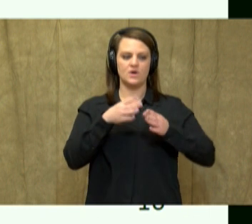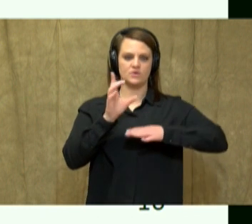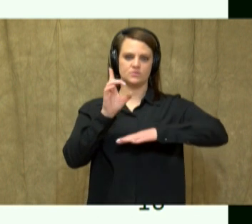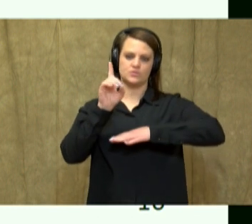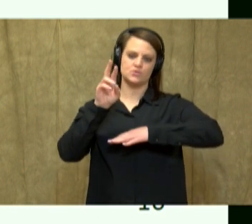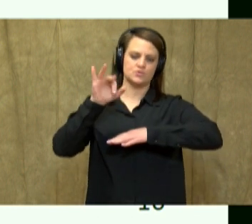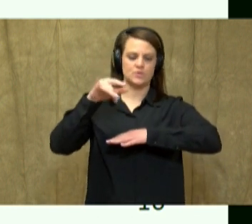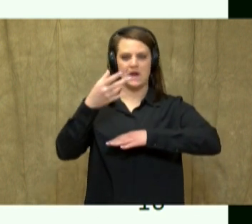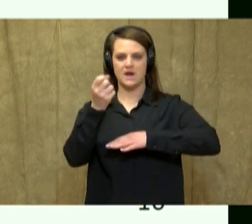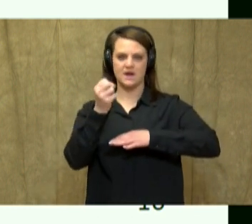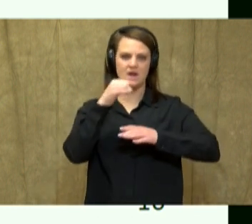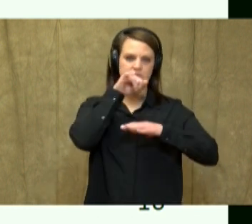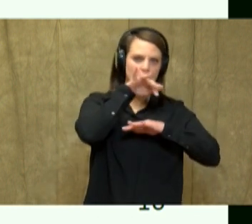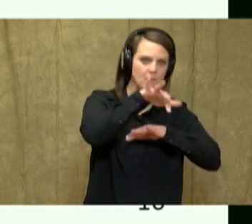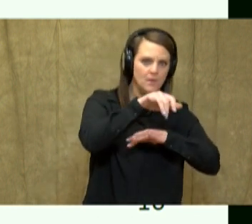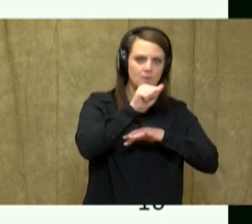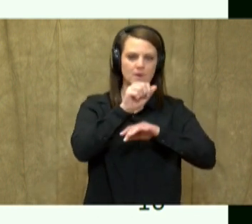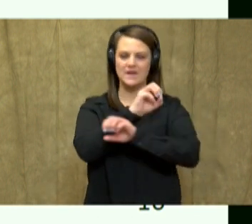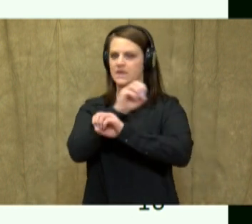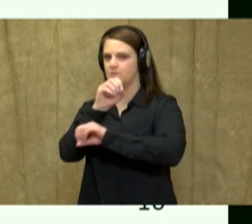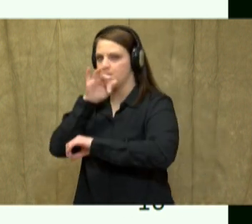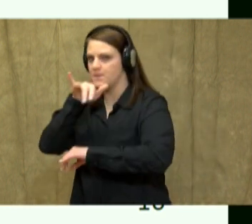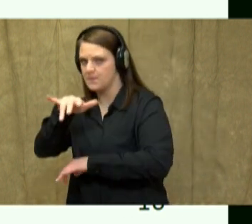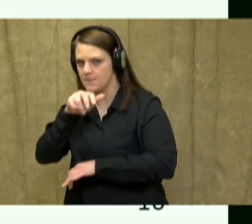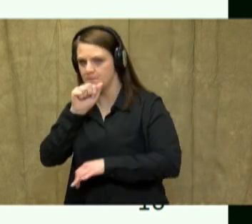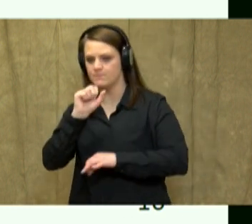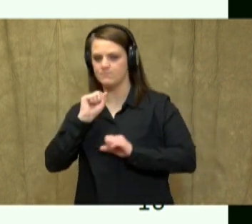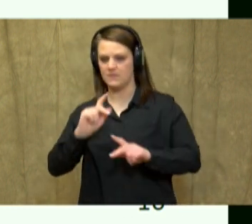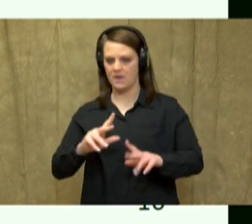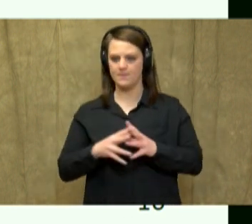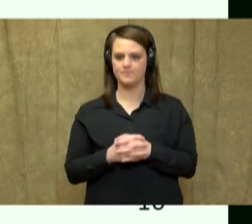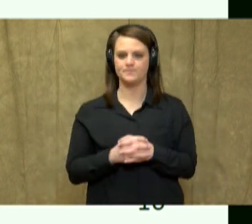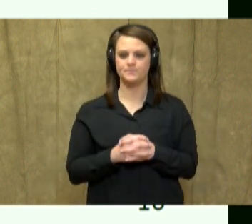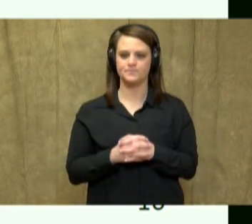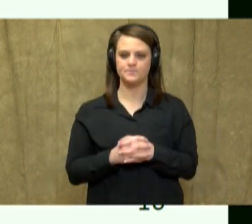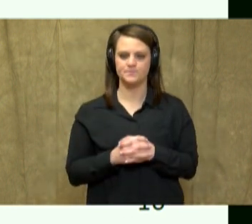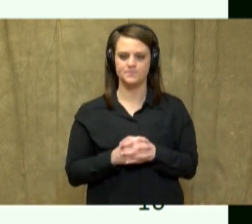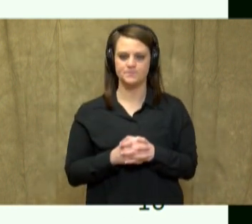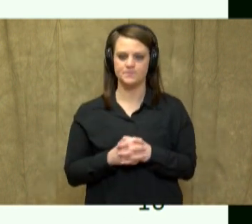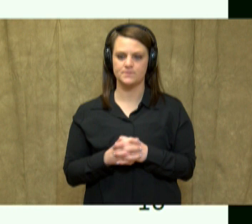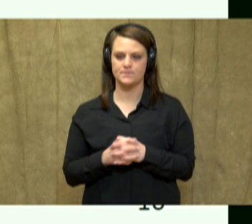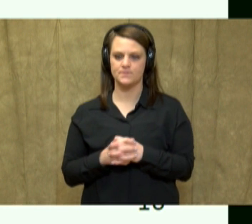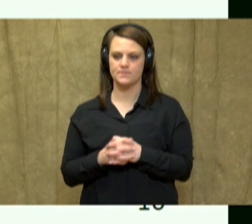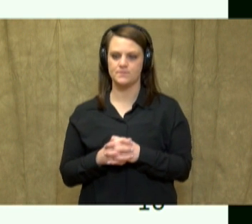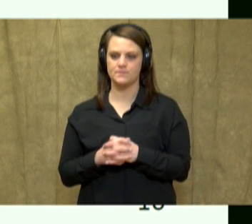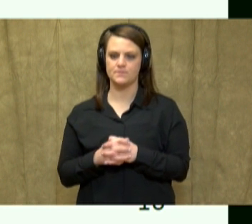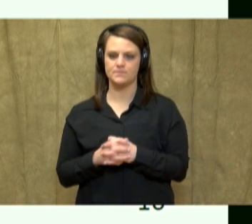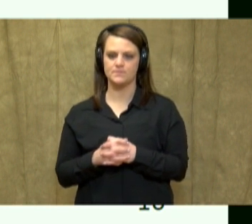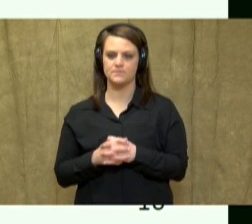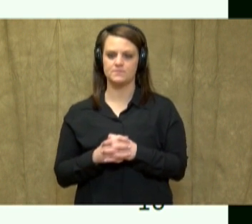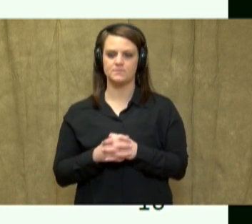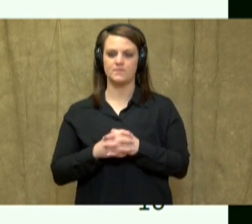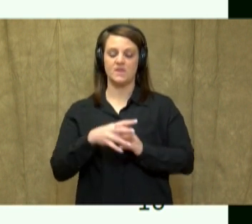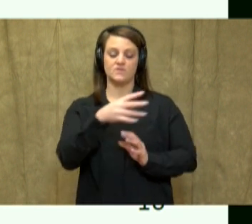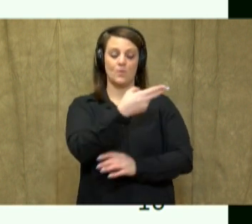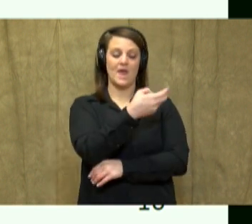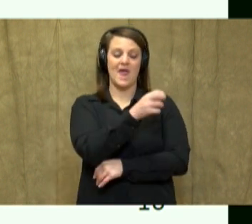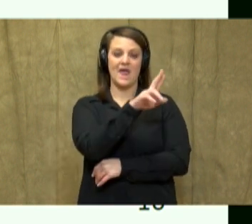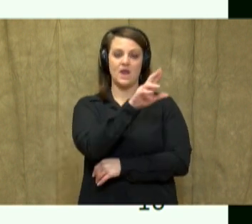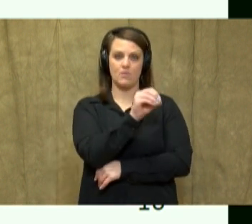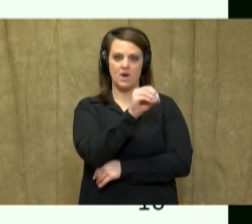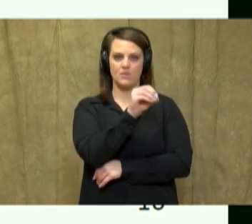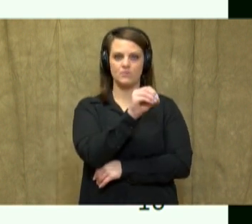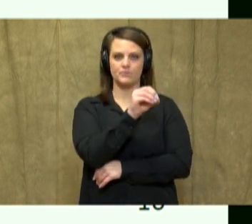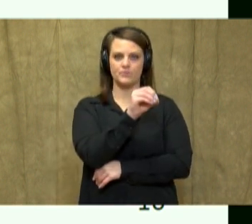the incomplete. And then they go and say, if you were to read, they say that a heterozygous